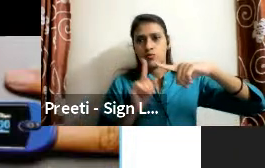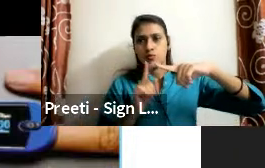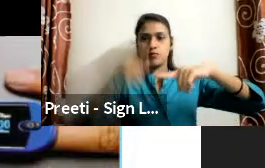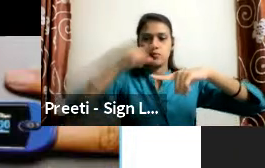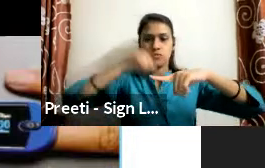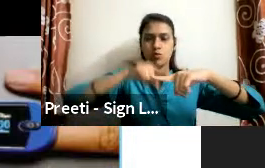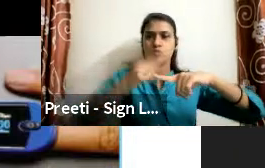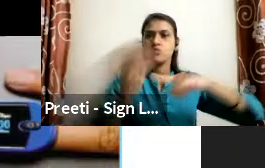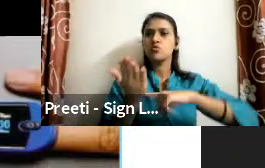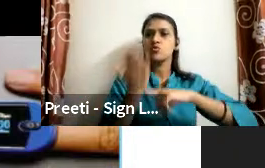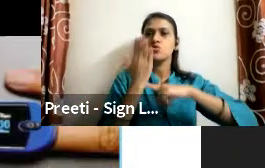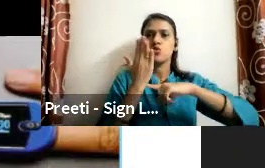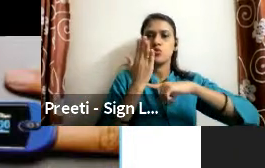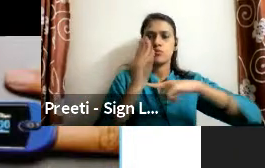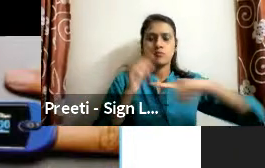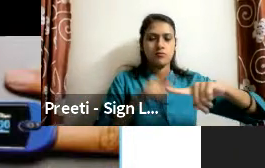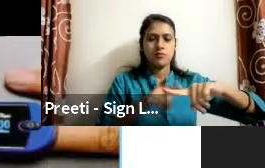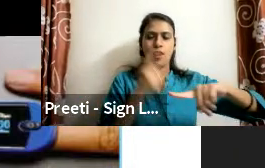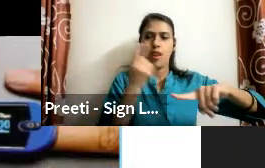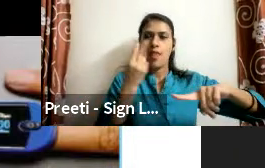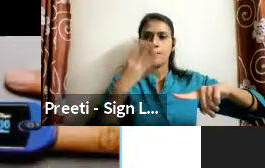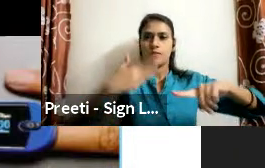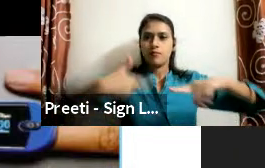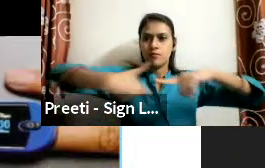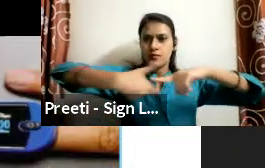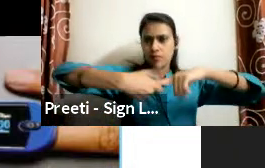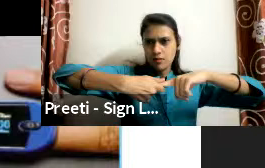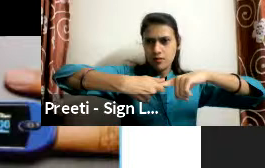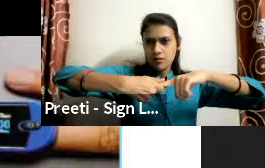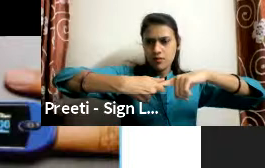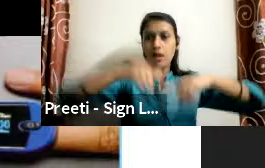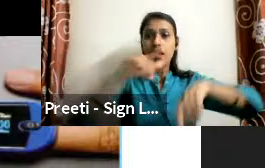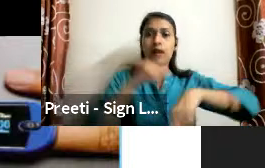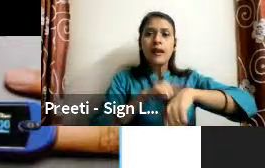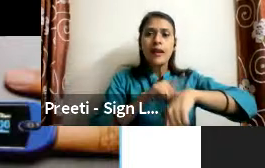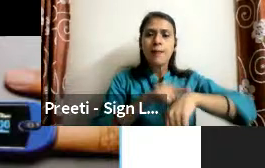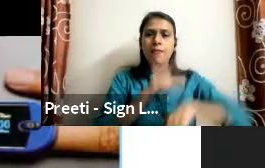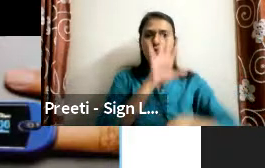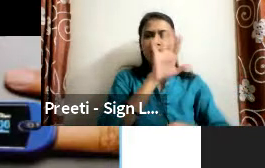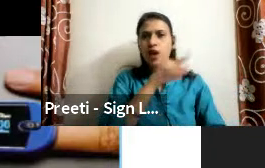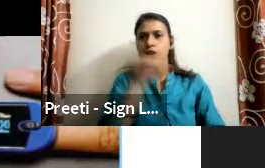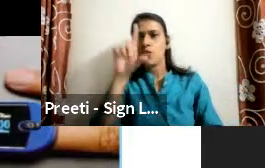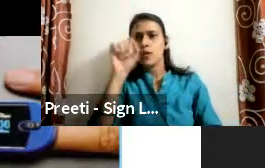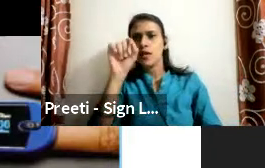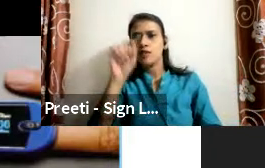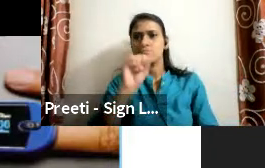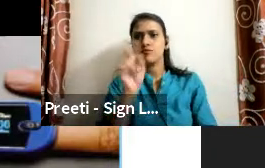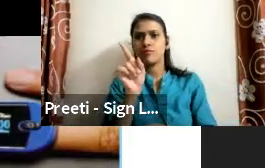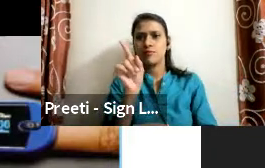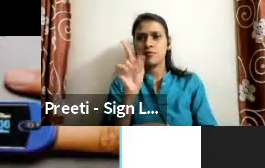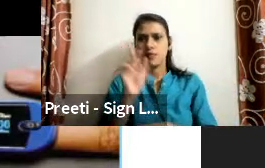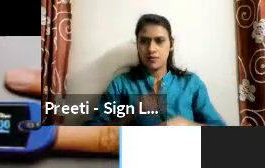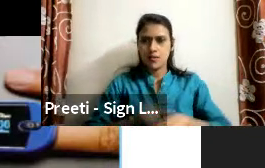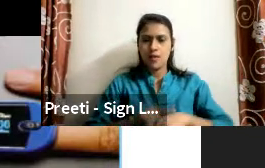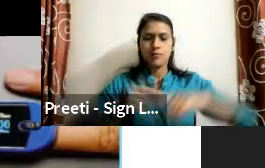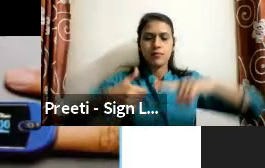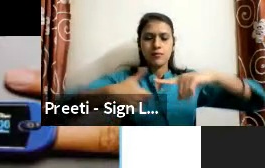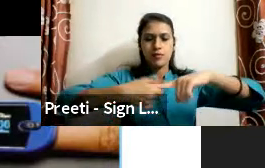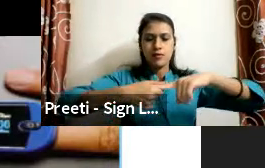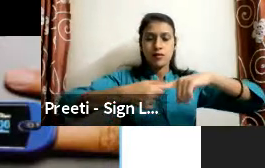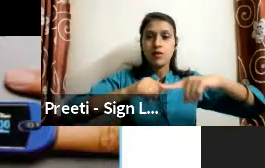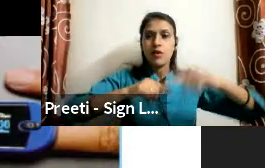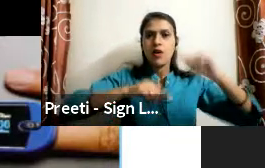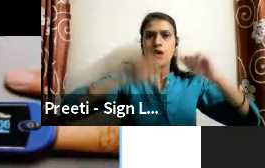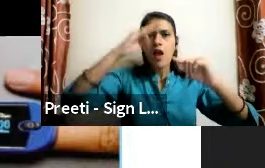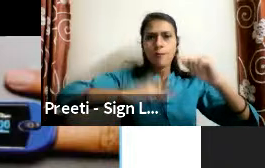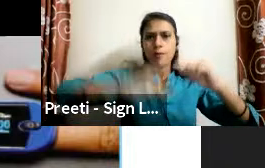there, give it a pause for 5 to 10 seconds. It will read your saturation level and as well as give you